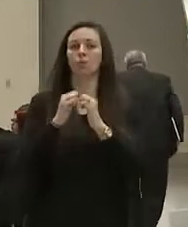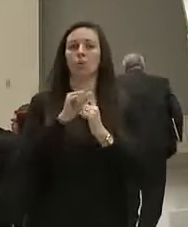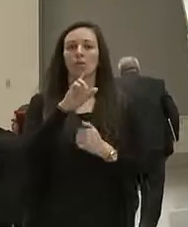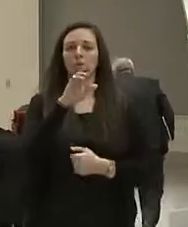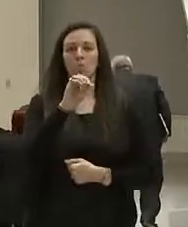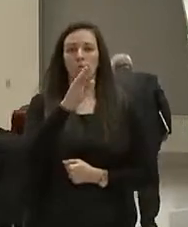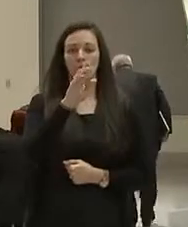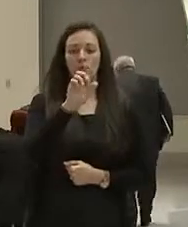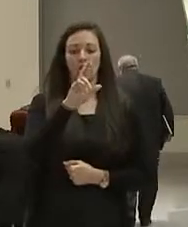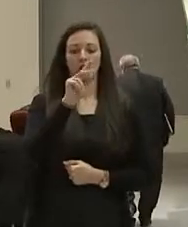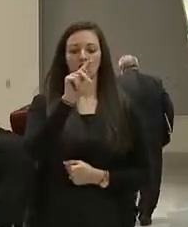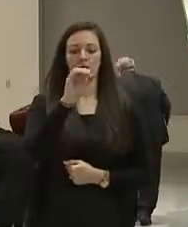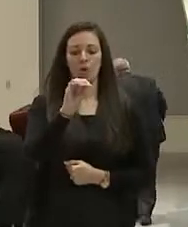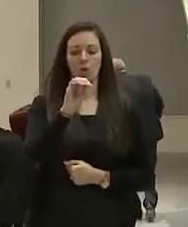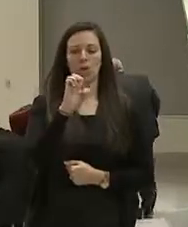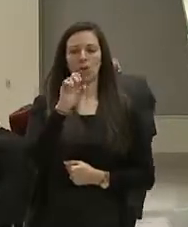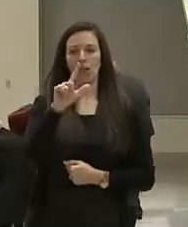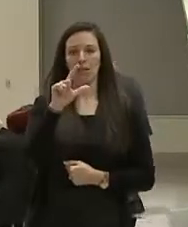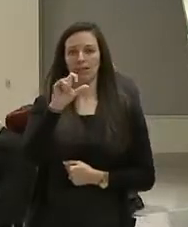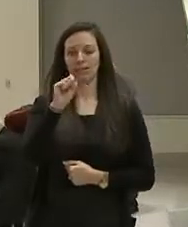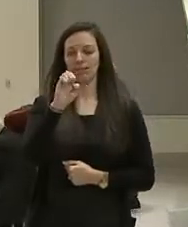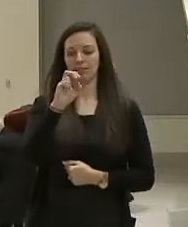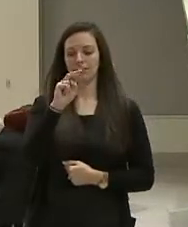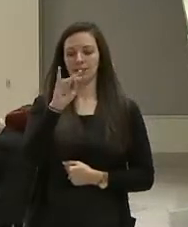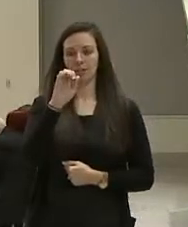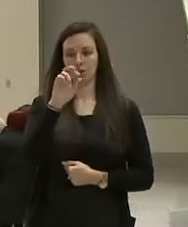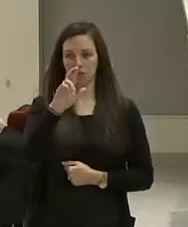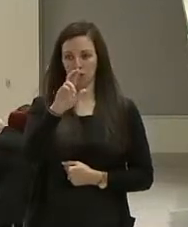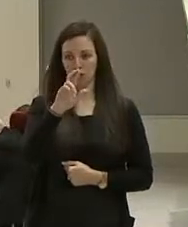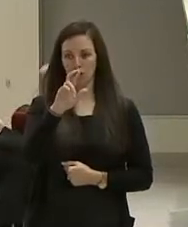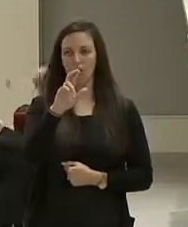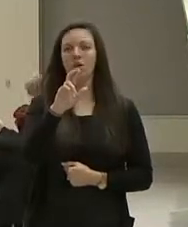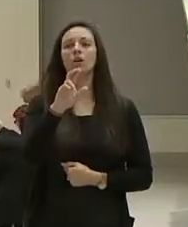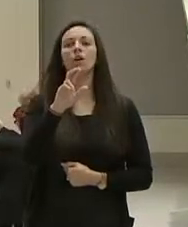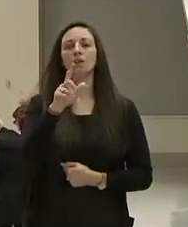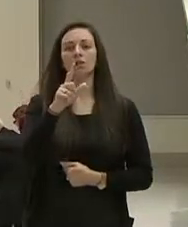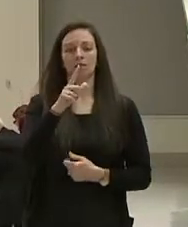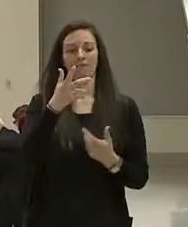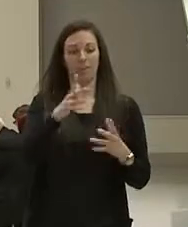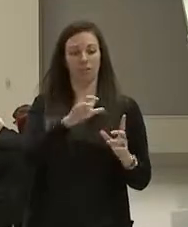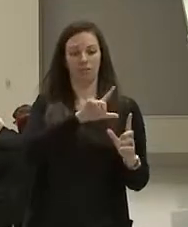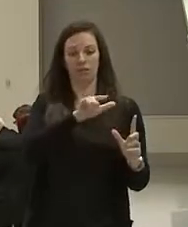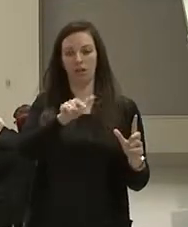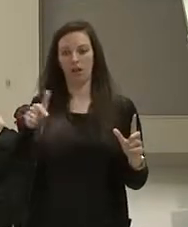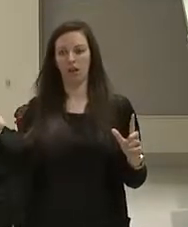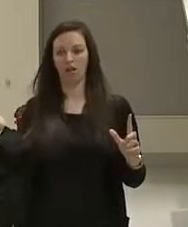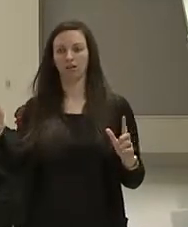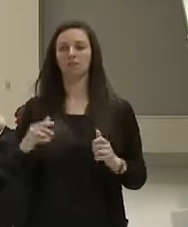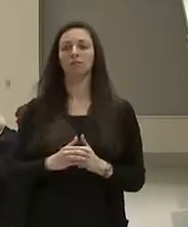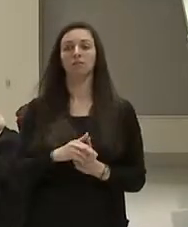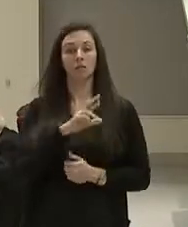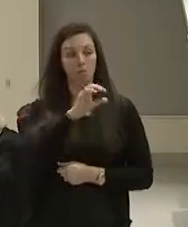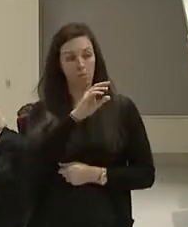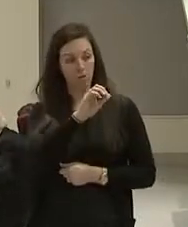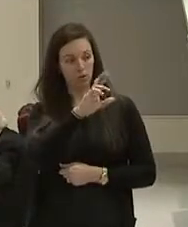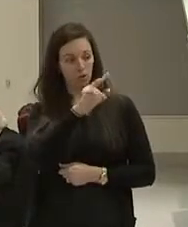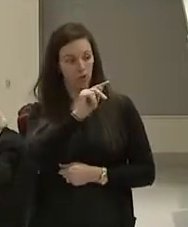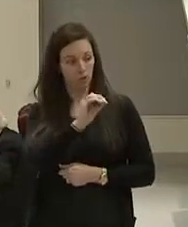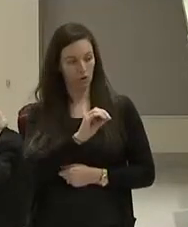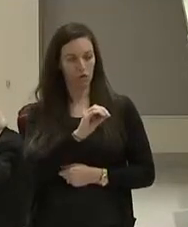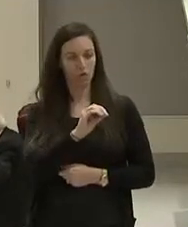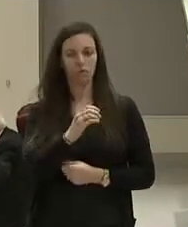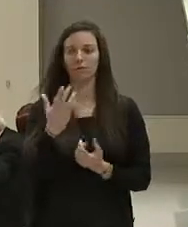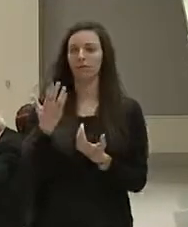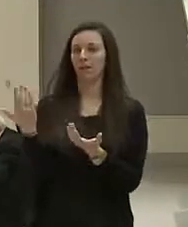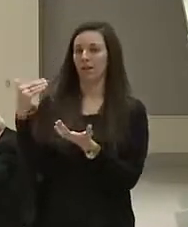Roberto Villaseñor and then work our way down the table. Roberto?